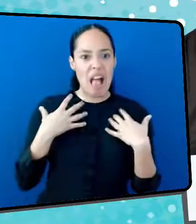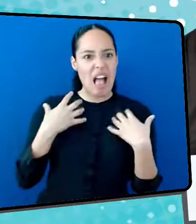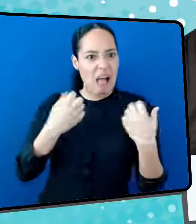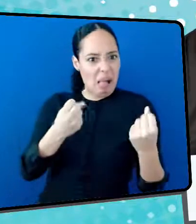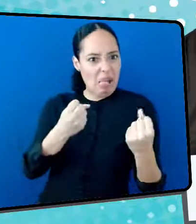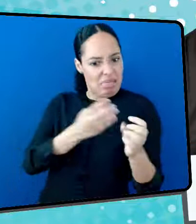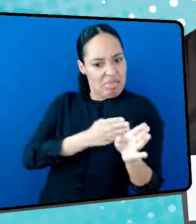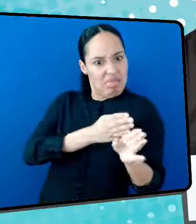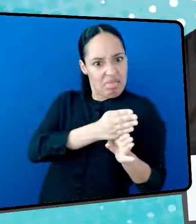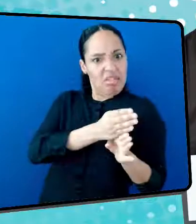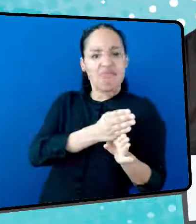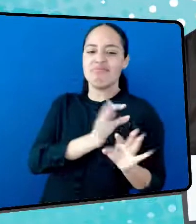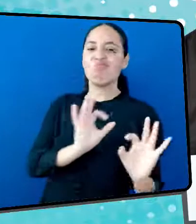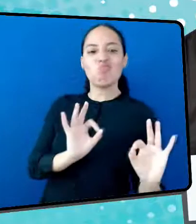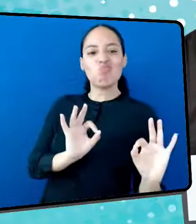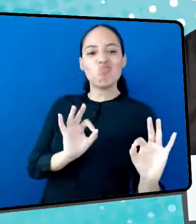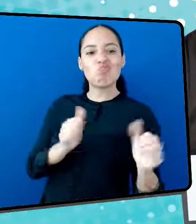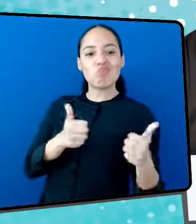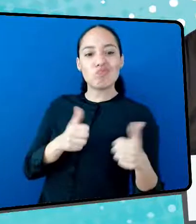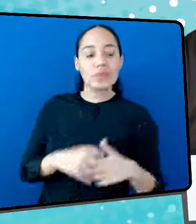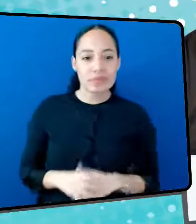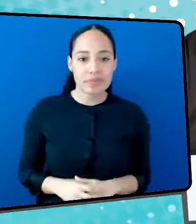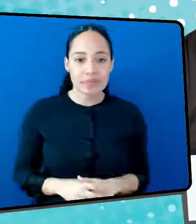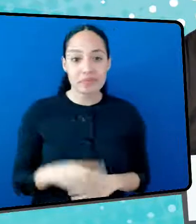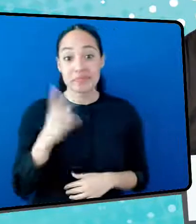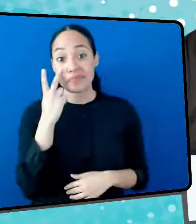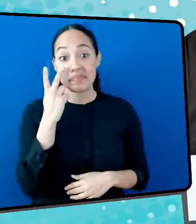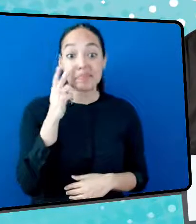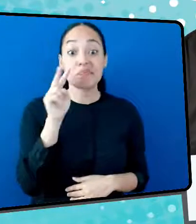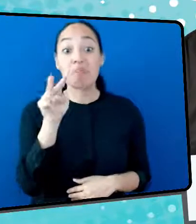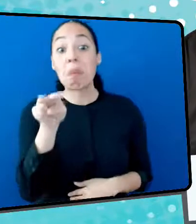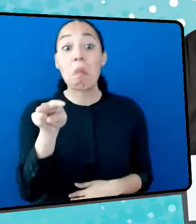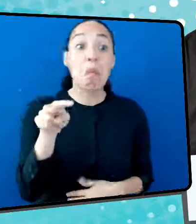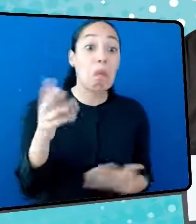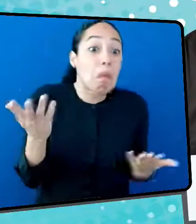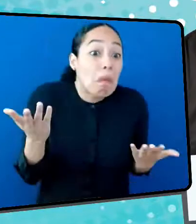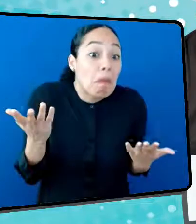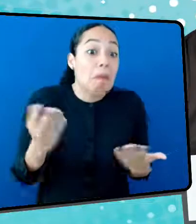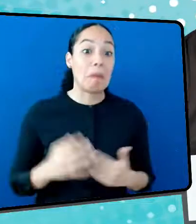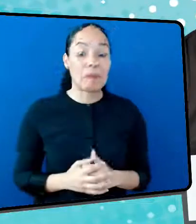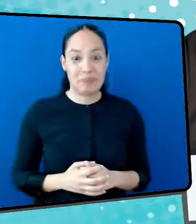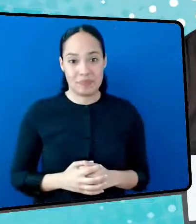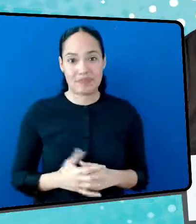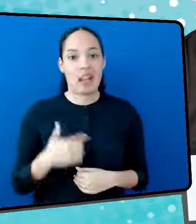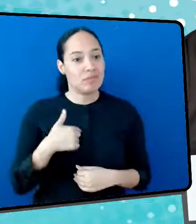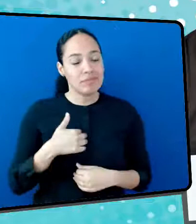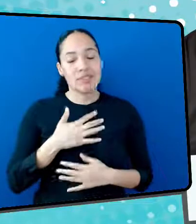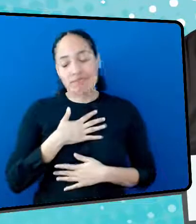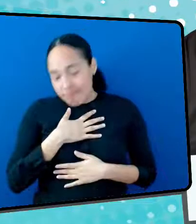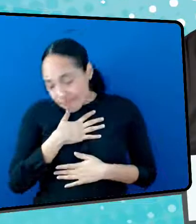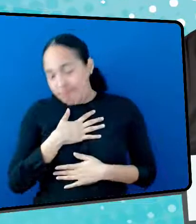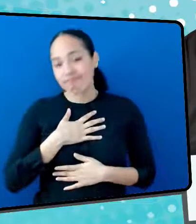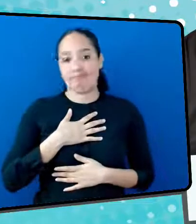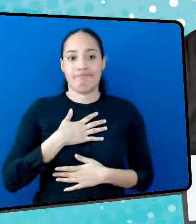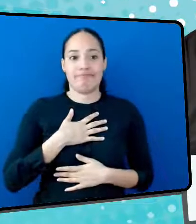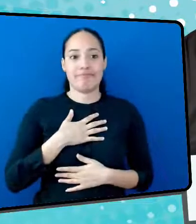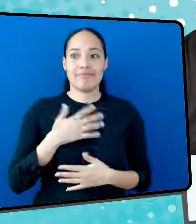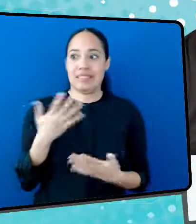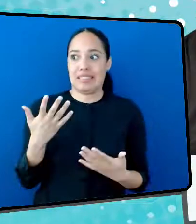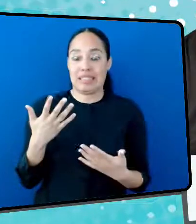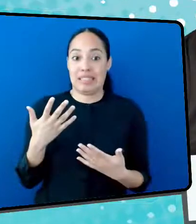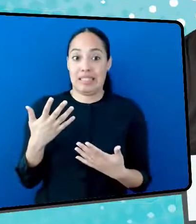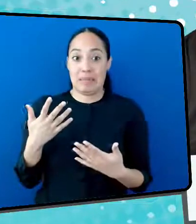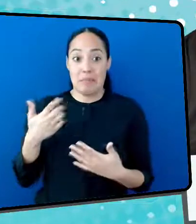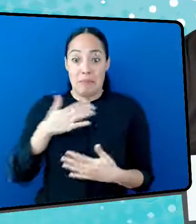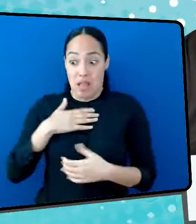it goes. But yeah, really, honored, privileged to work with the great colleagues here at Microsoft, and great colleagues out in the